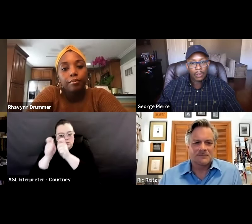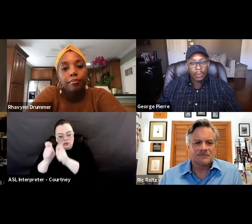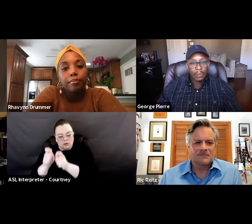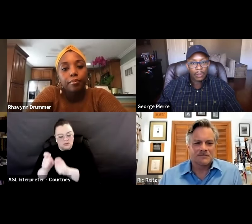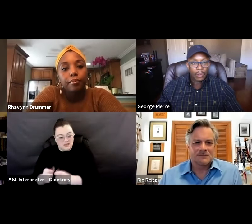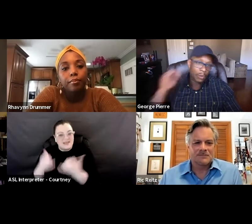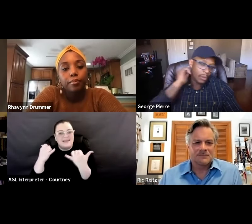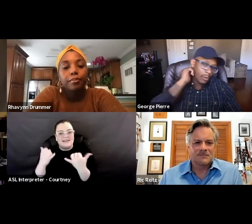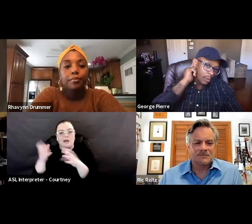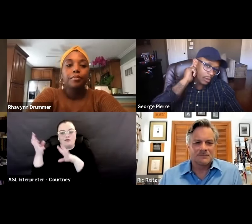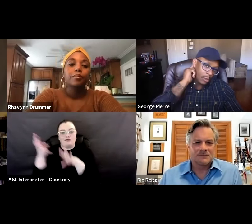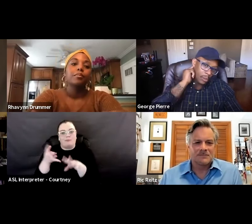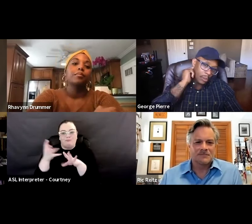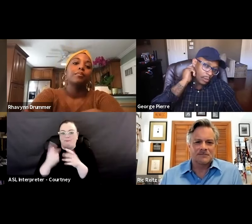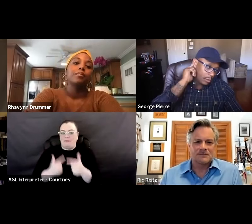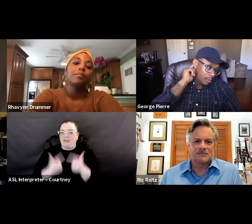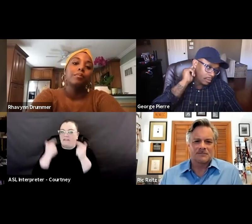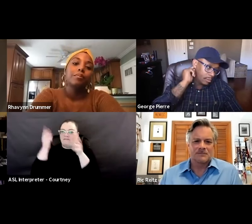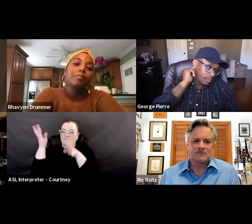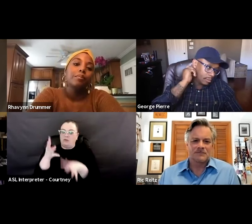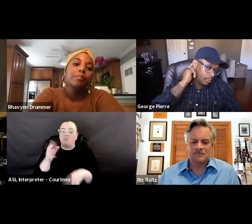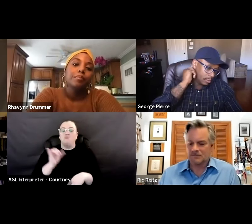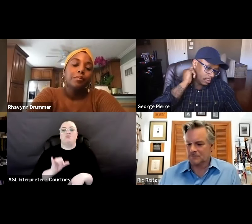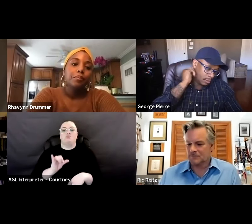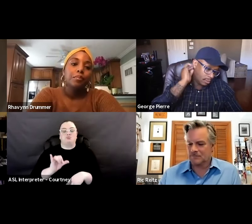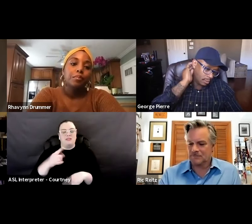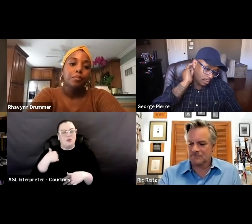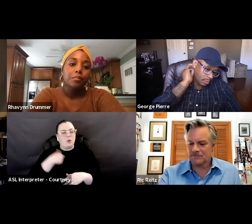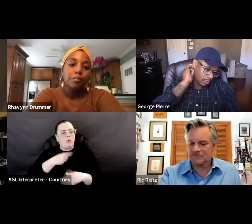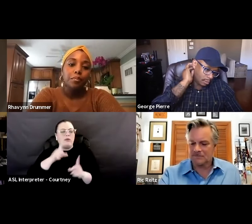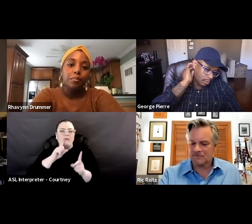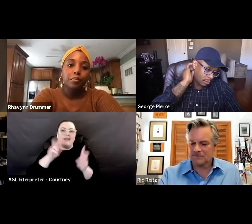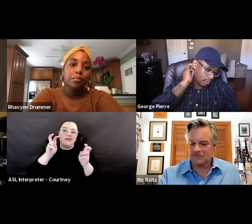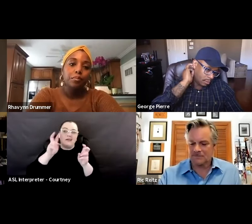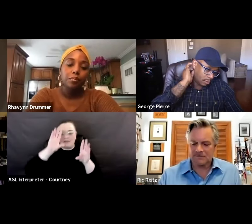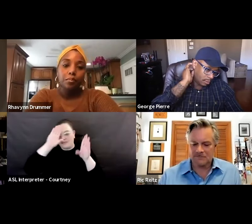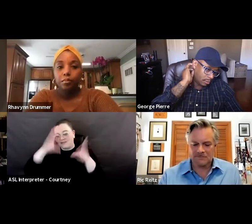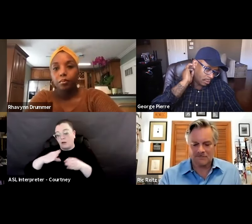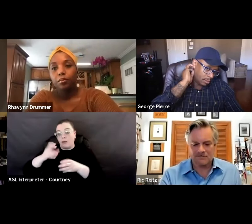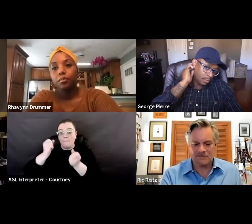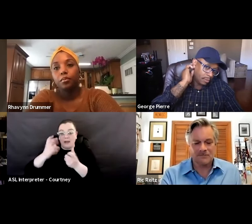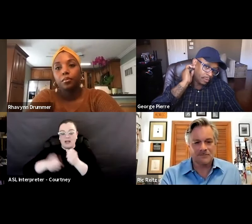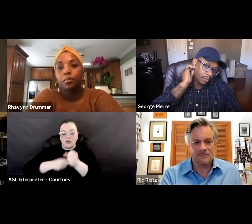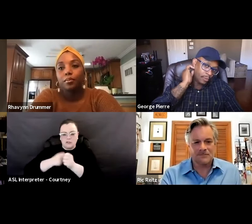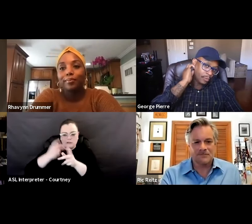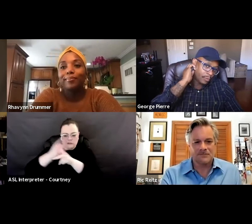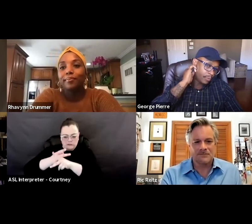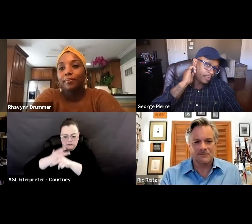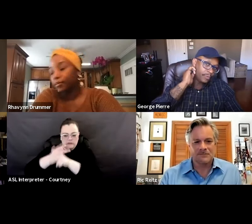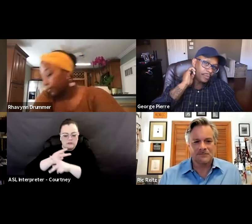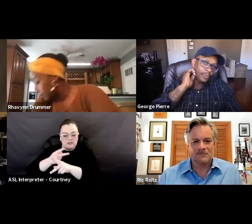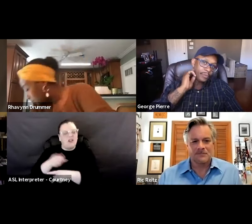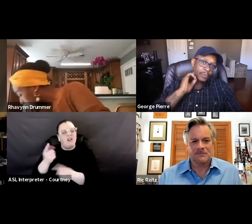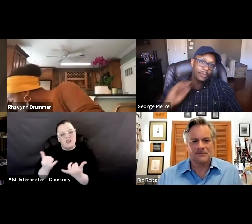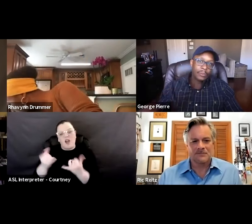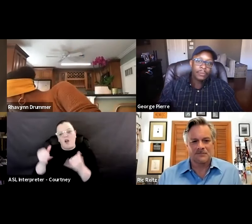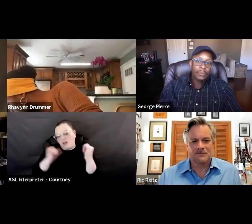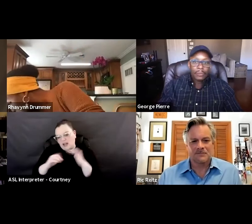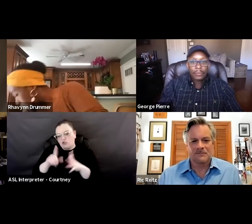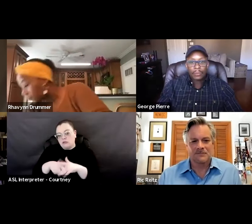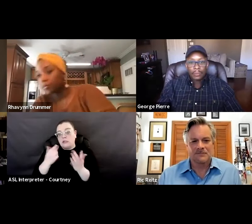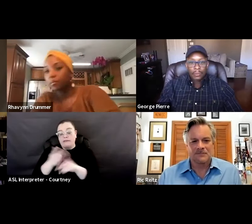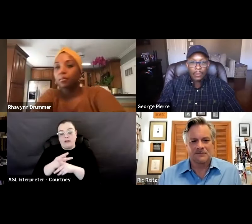having actors figure out. There's nothing about it that I like, because prior to